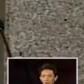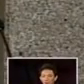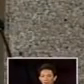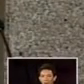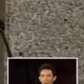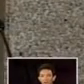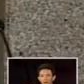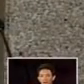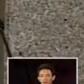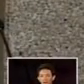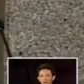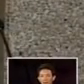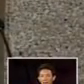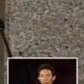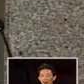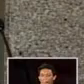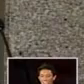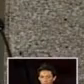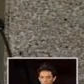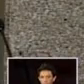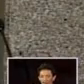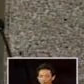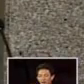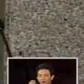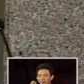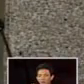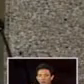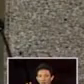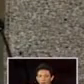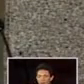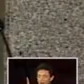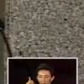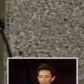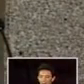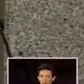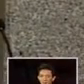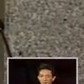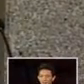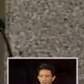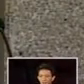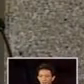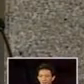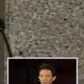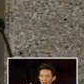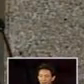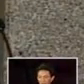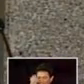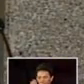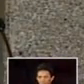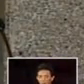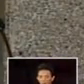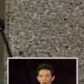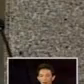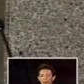or confidentiality enshrined under 1405 be a bailed off simply my point is this your honor the